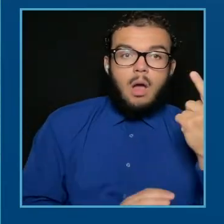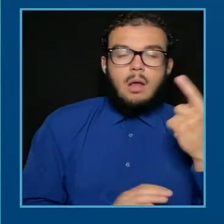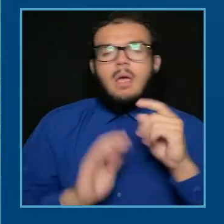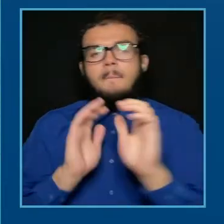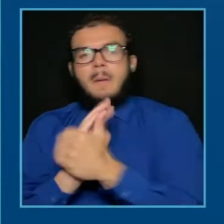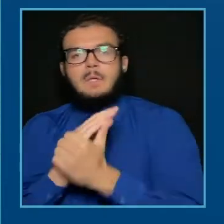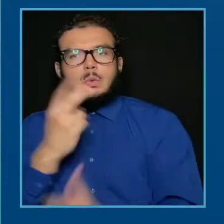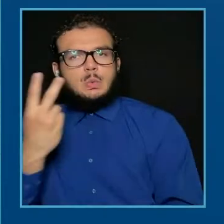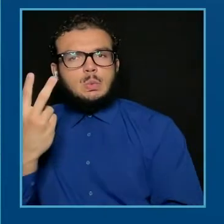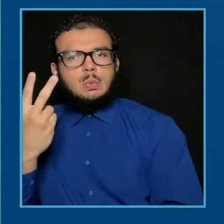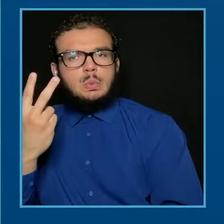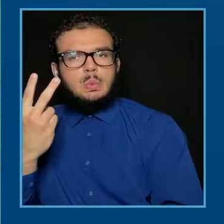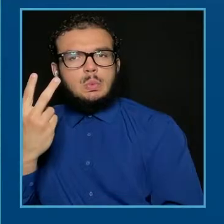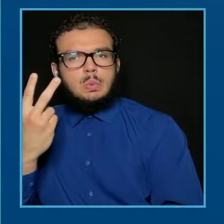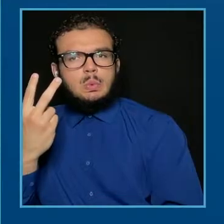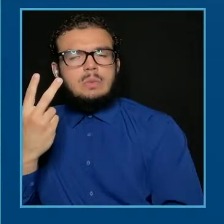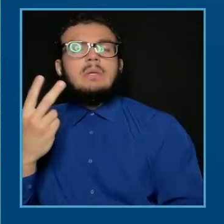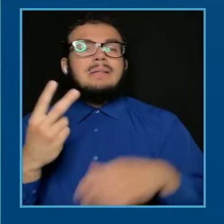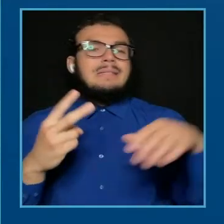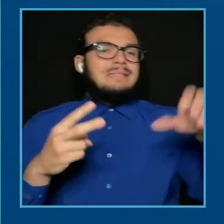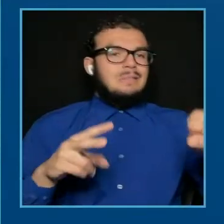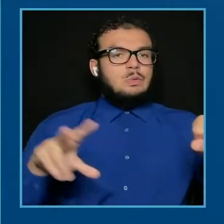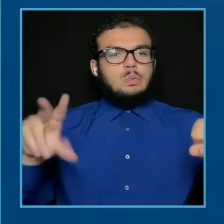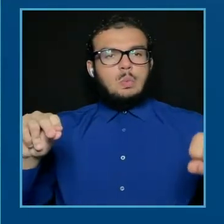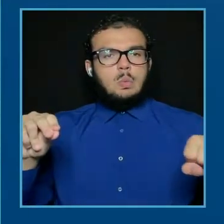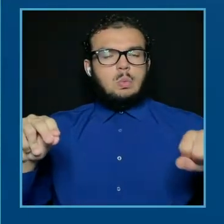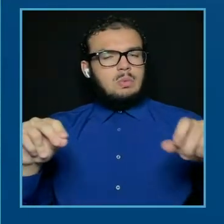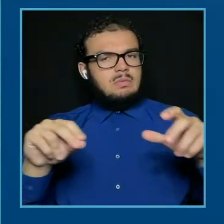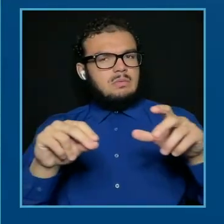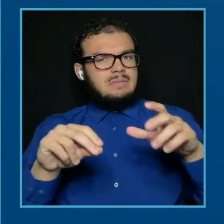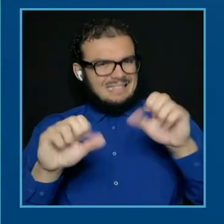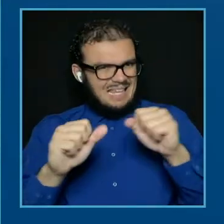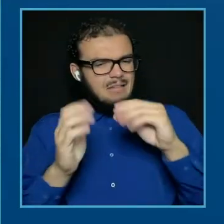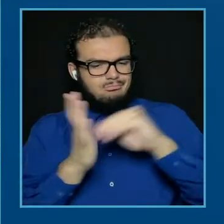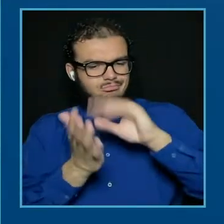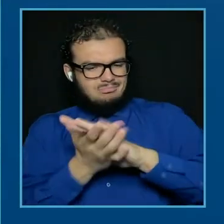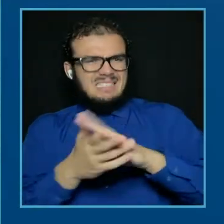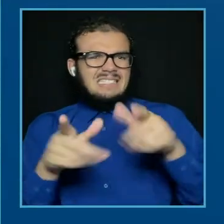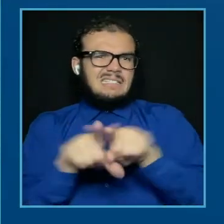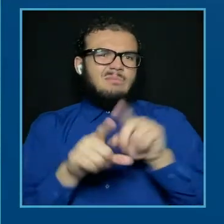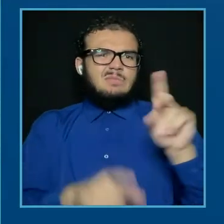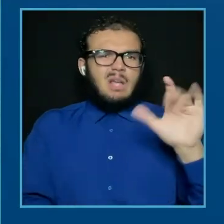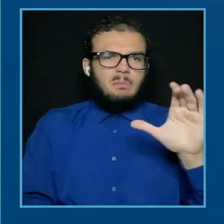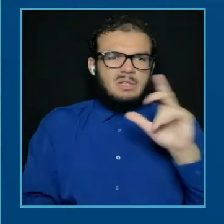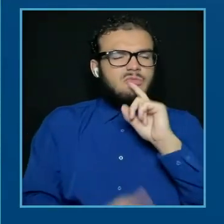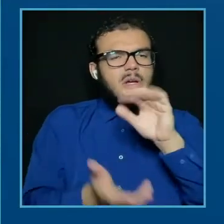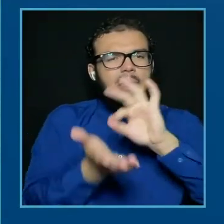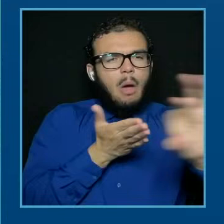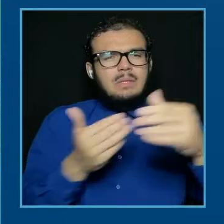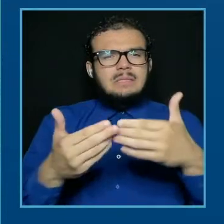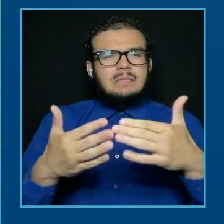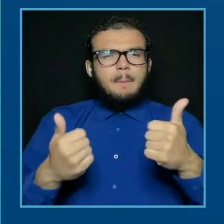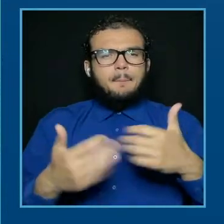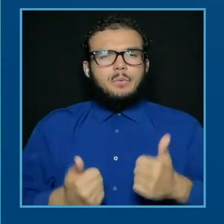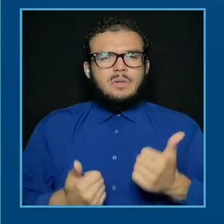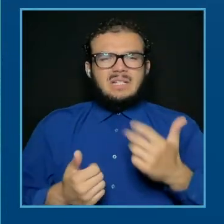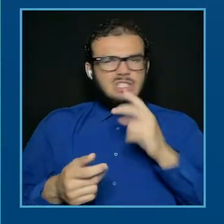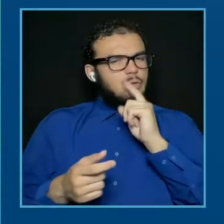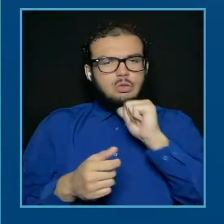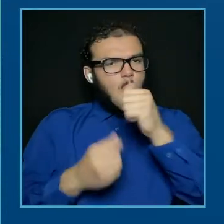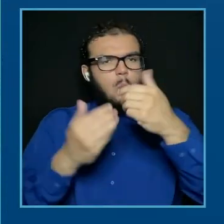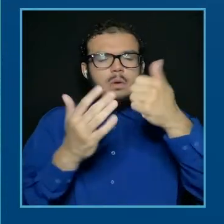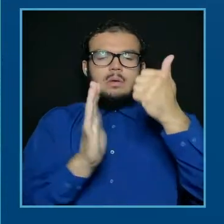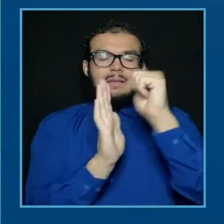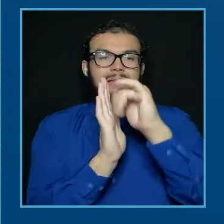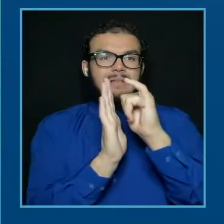can indicate your yes and no to those two questions on the same ballot, and they're counted separately. You'll just tally up all the yeses on